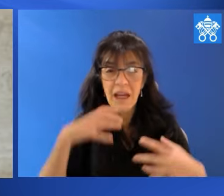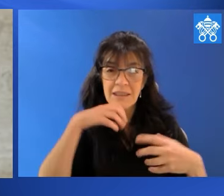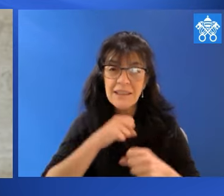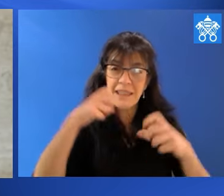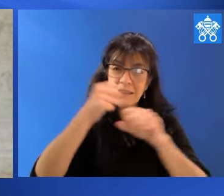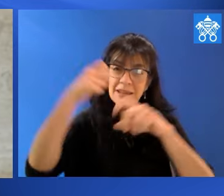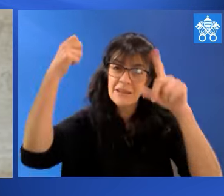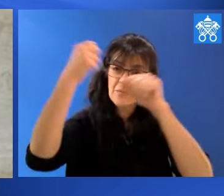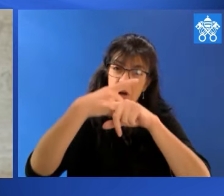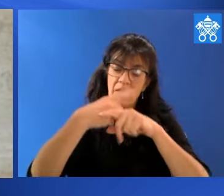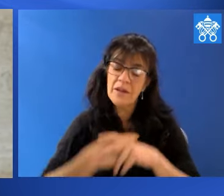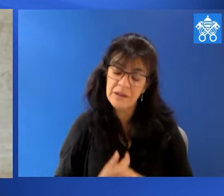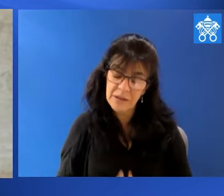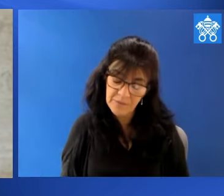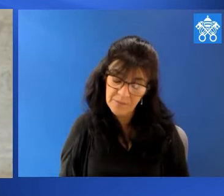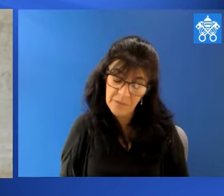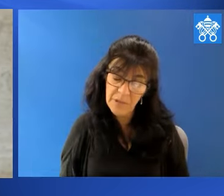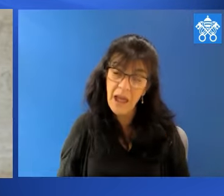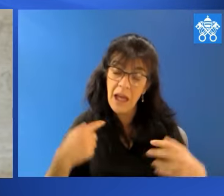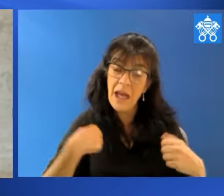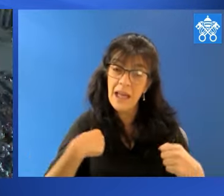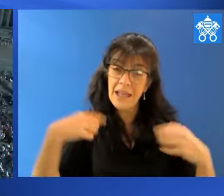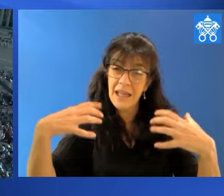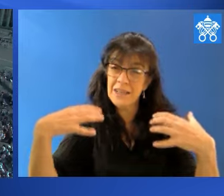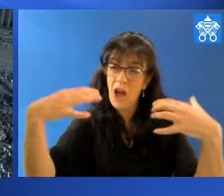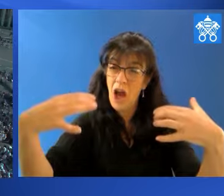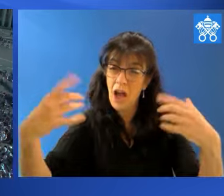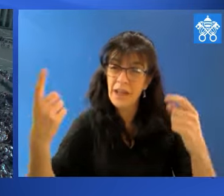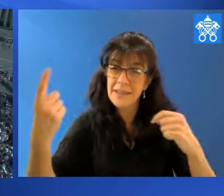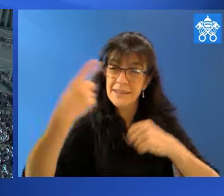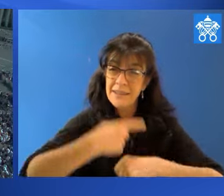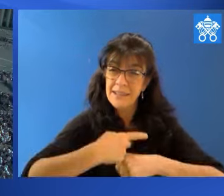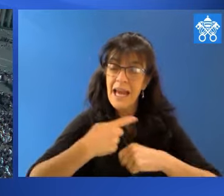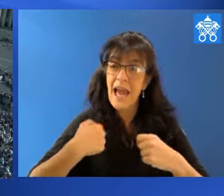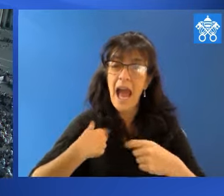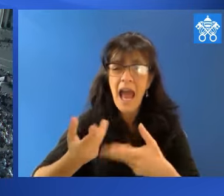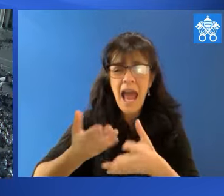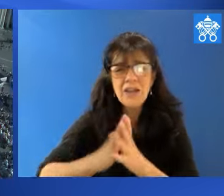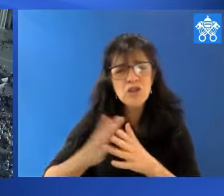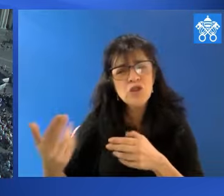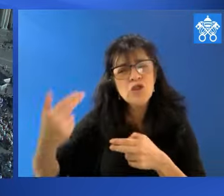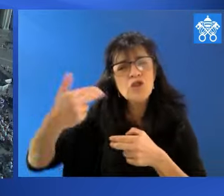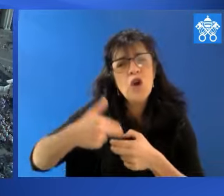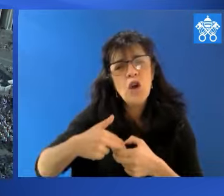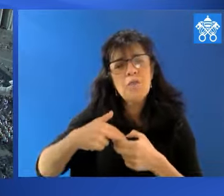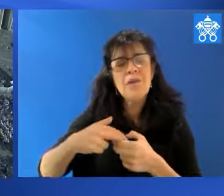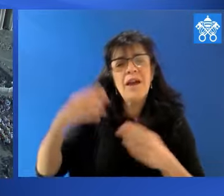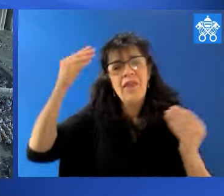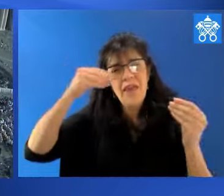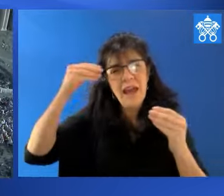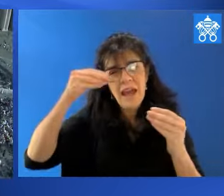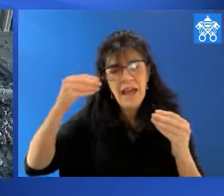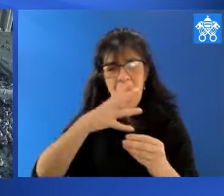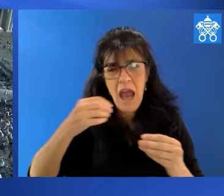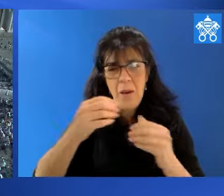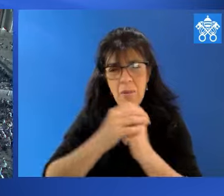Dear brothers and sisters, in this audience, I invite you to join me in thinking of and praying for